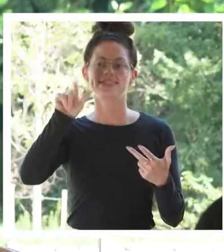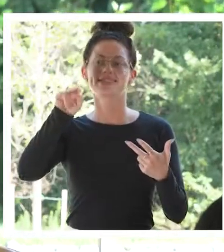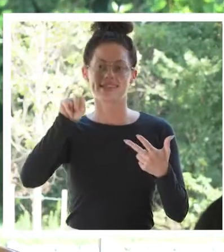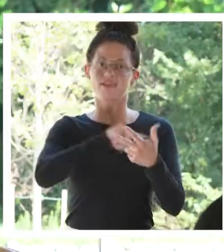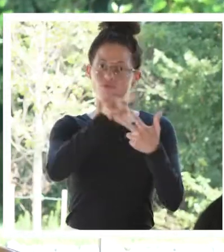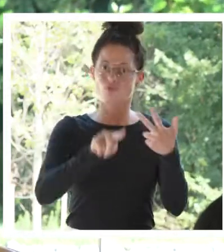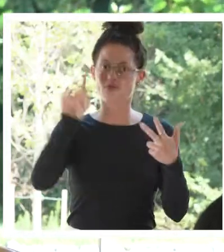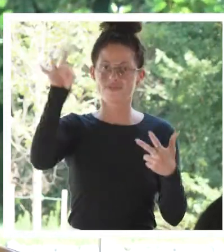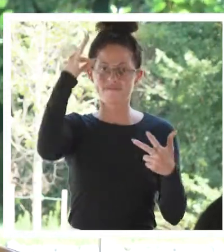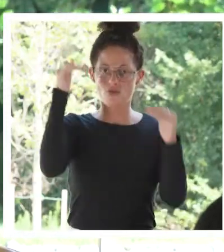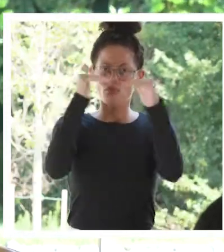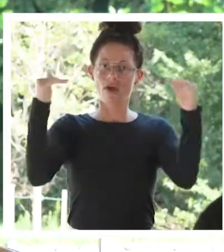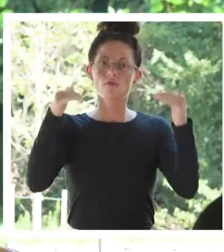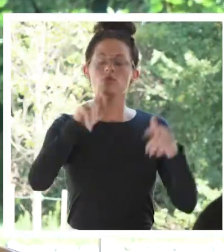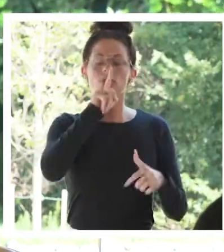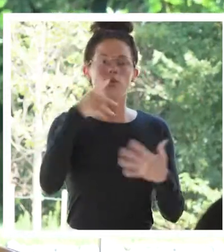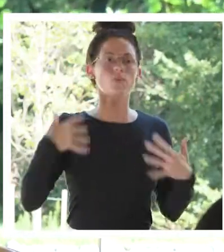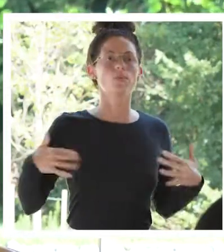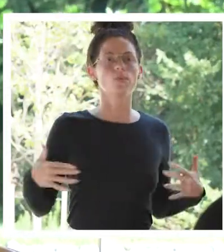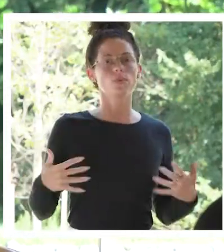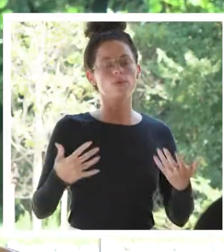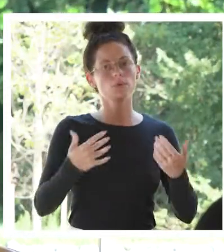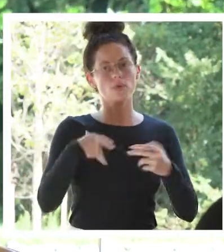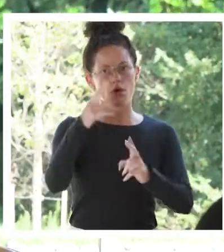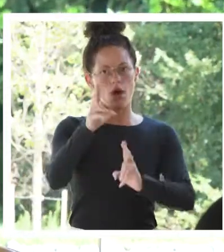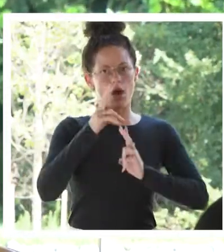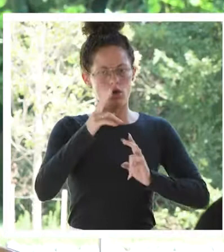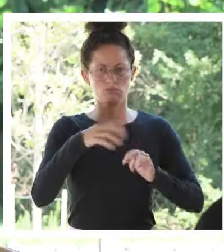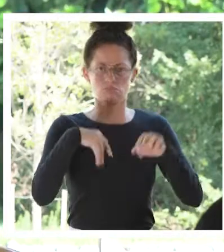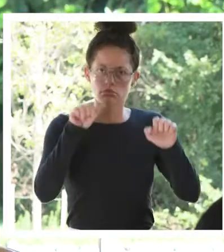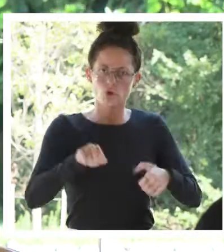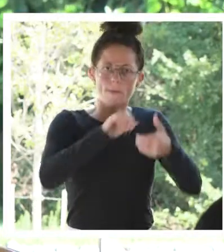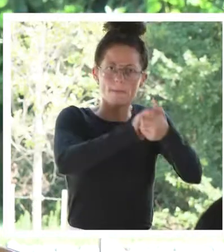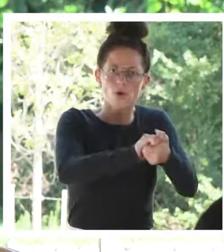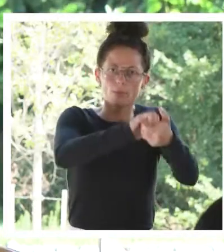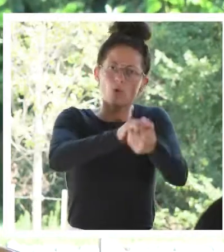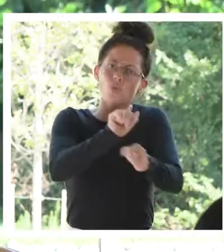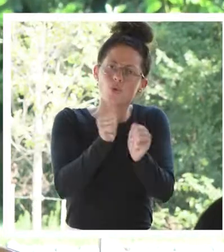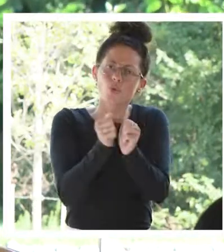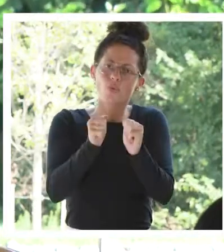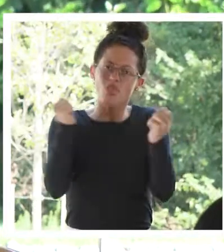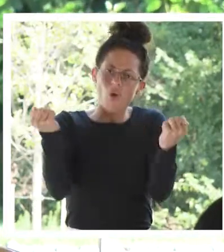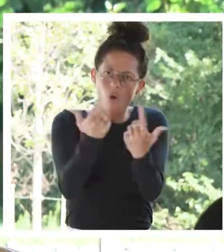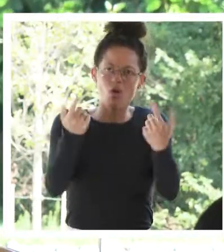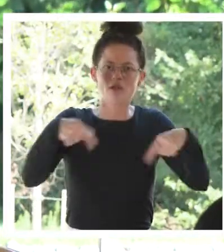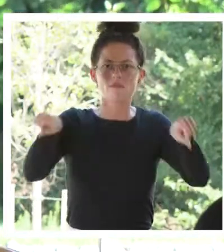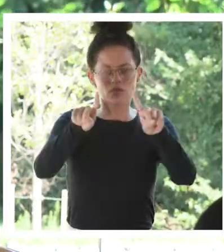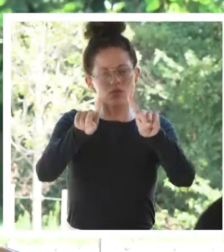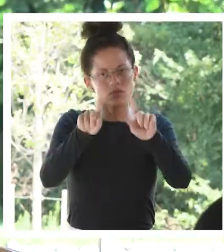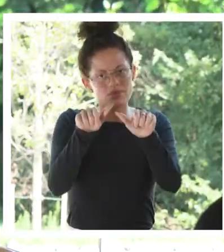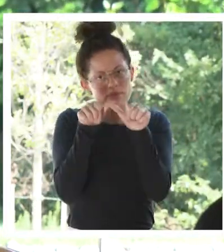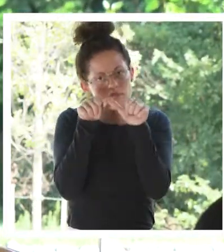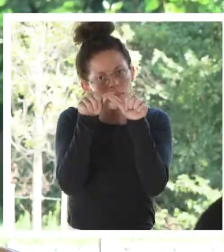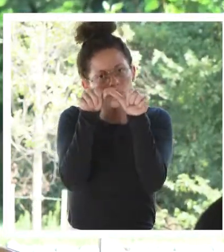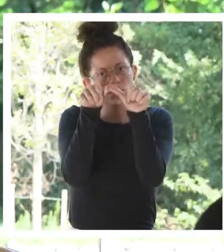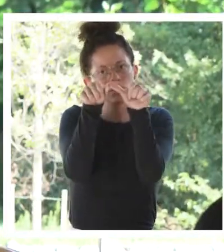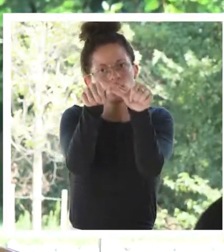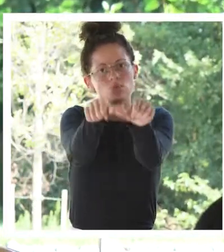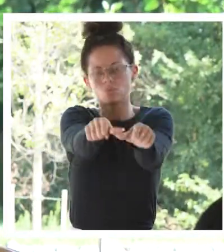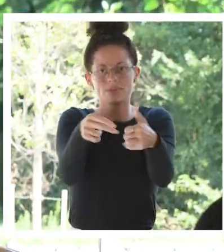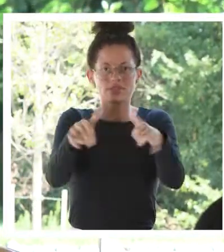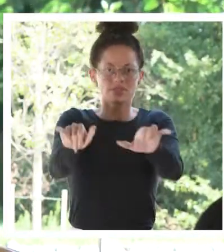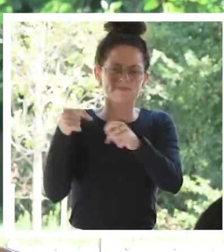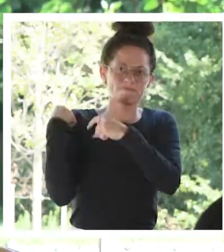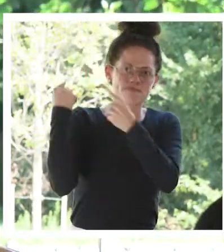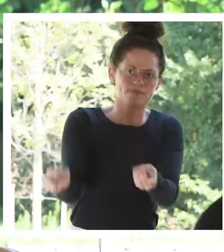it was an honor to partner with all of you during those really tough times and continuing through this day. Because as